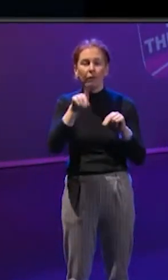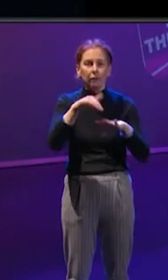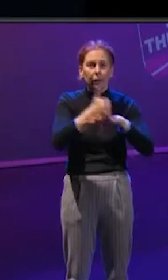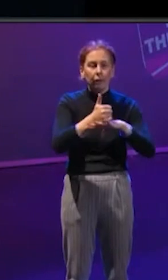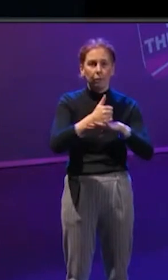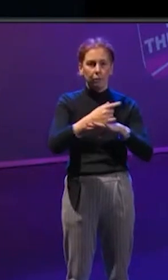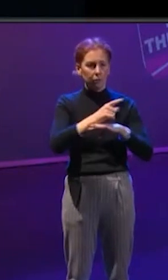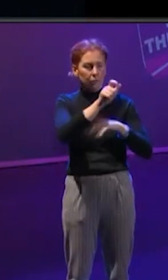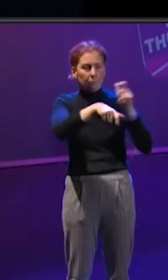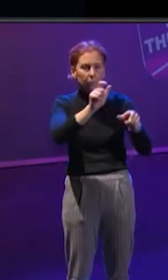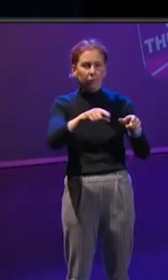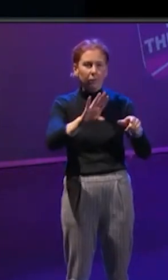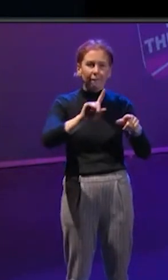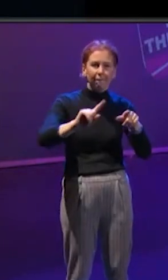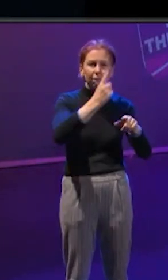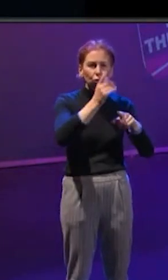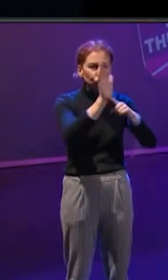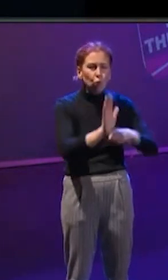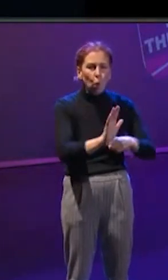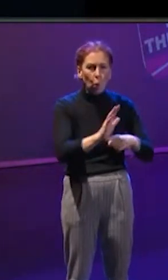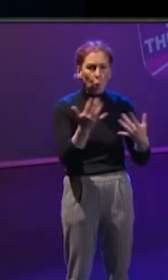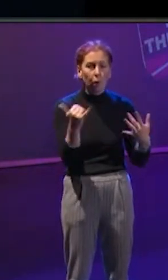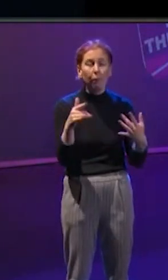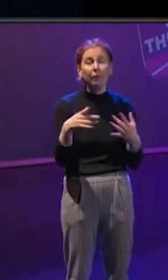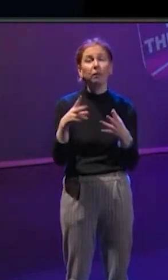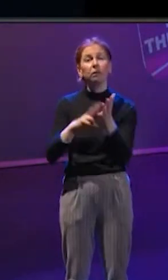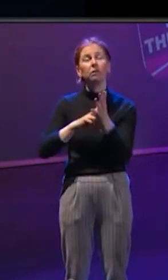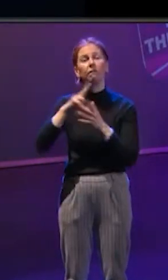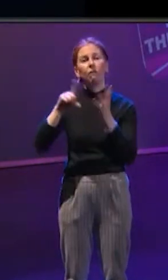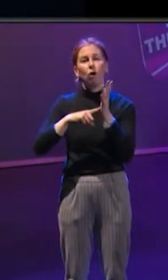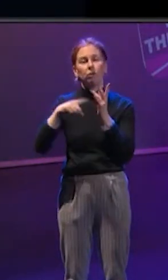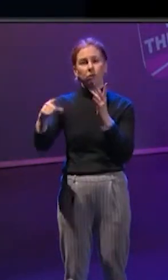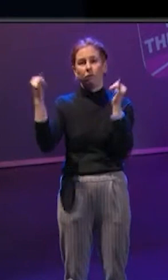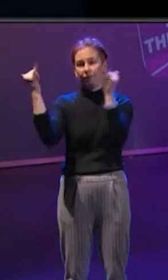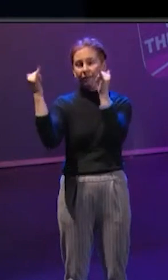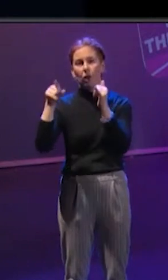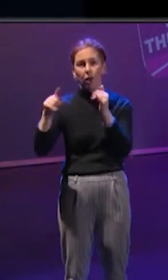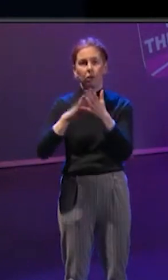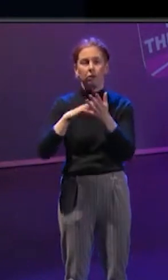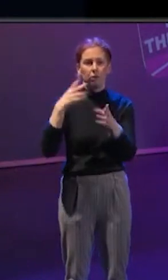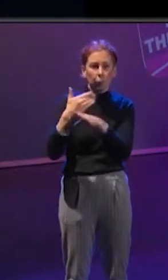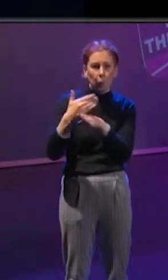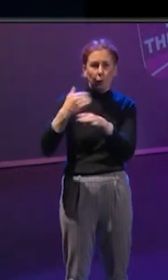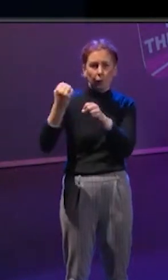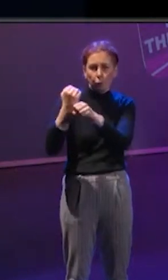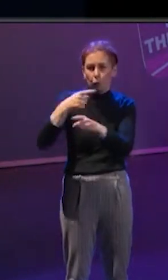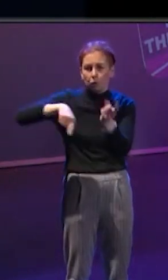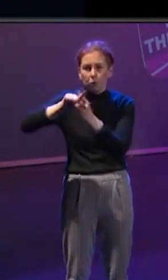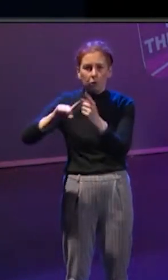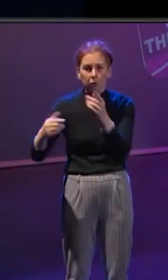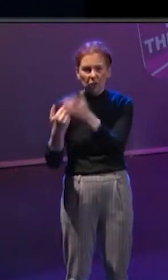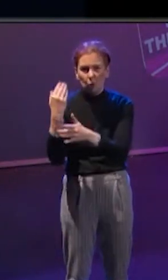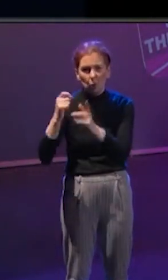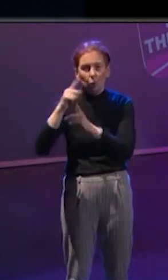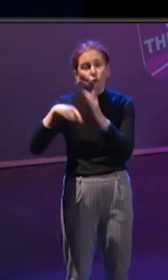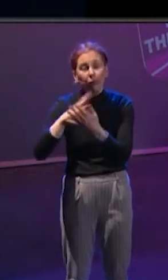we work with a lot of artists who are putting their work on stage for, you know, early on in their career in the first and second time, and are often working with really reduced and tight